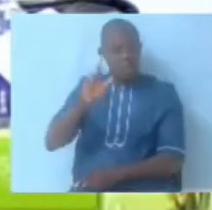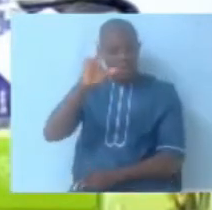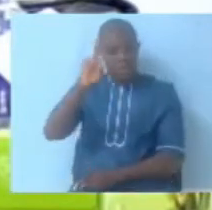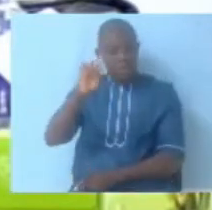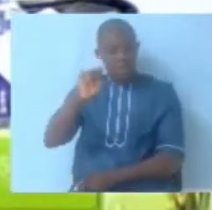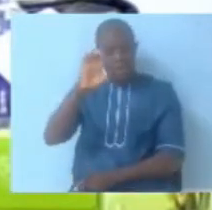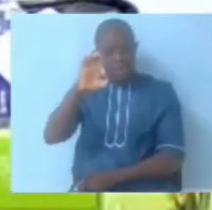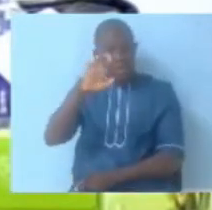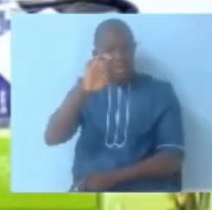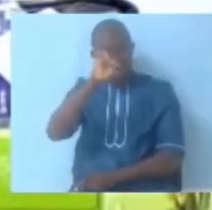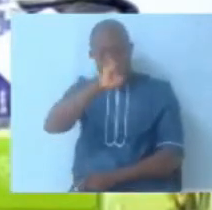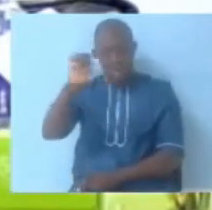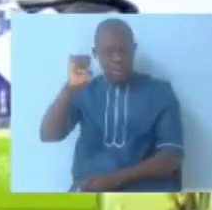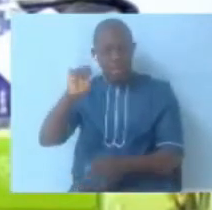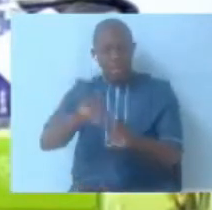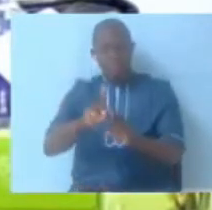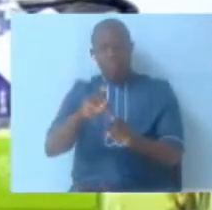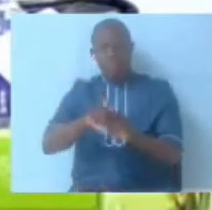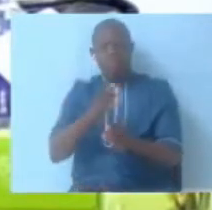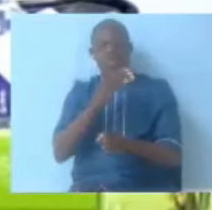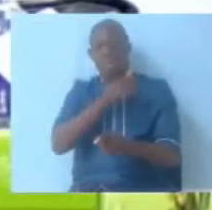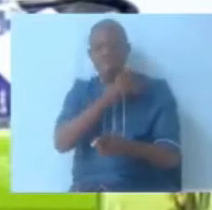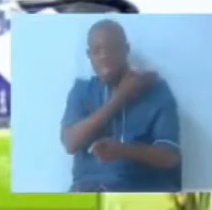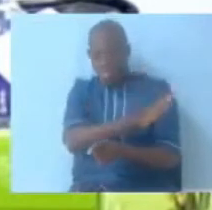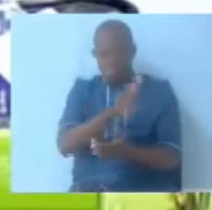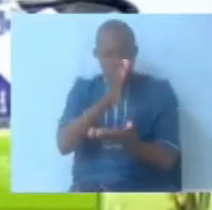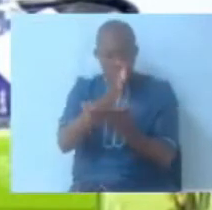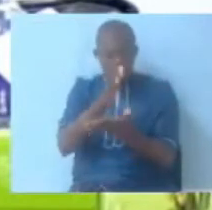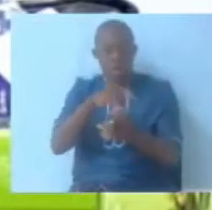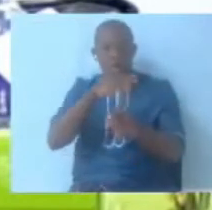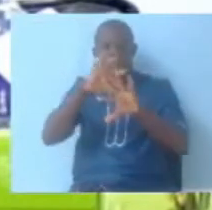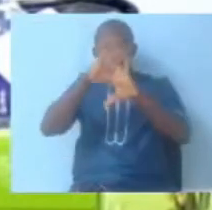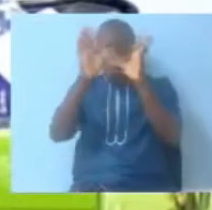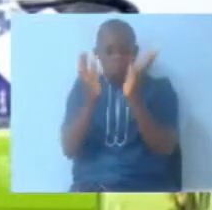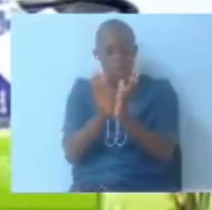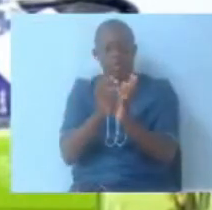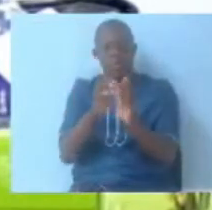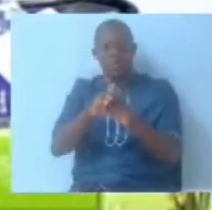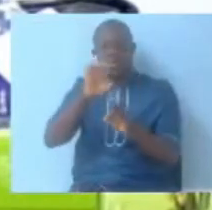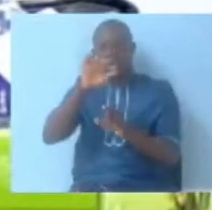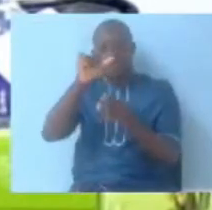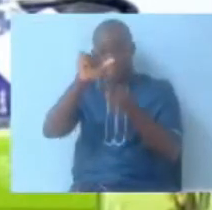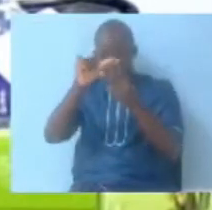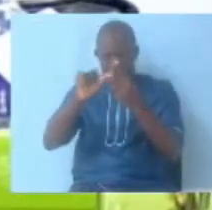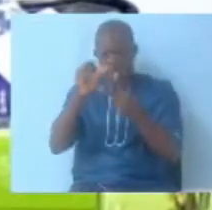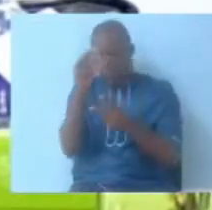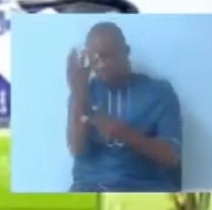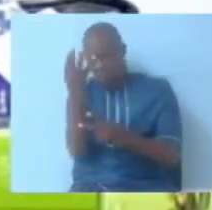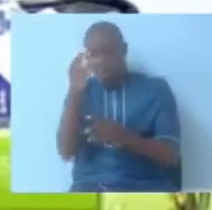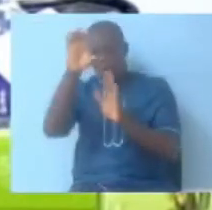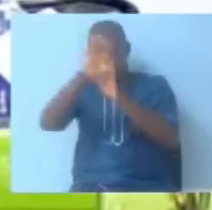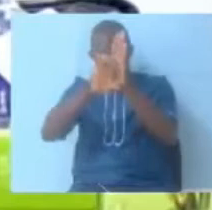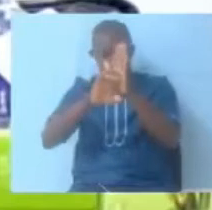whole of chapter 4. Bitu decree ya sama ayasabu constitutional la sapanani njangu mume